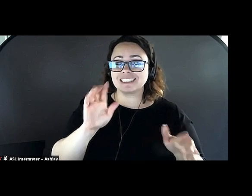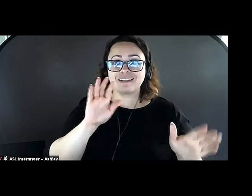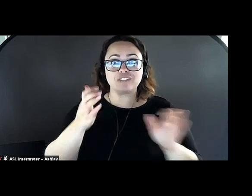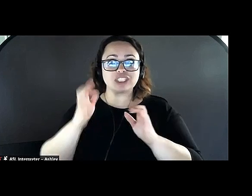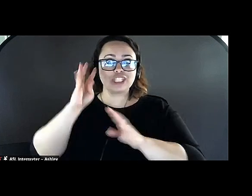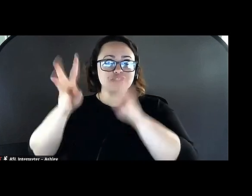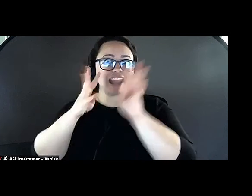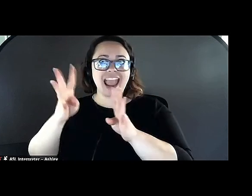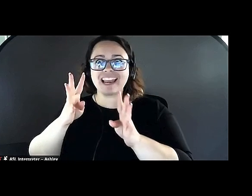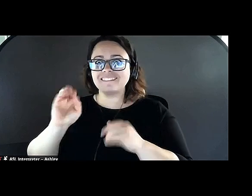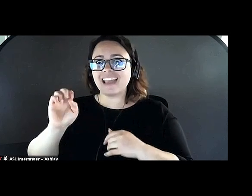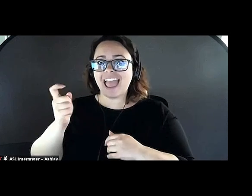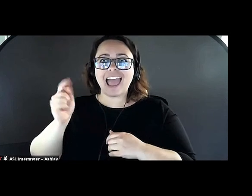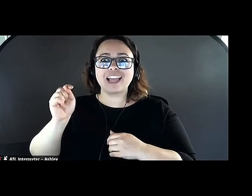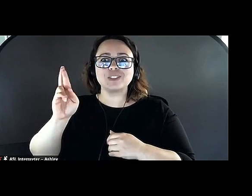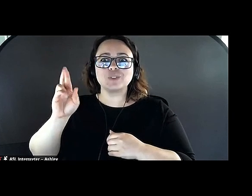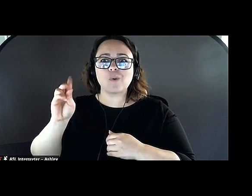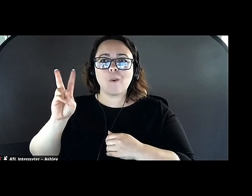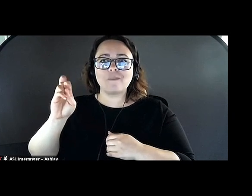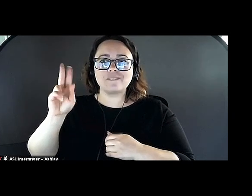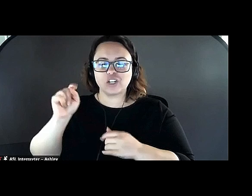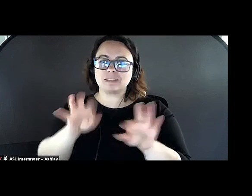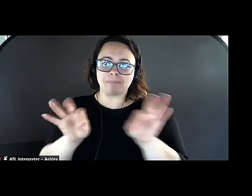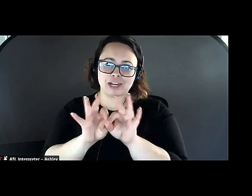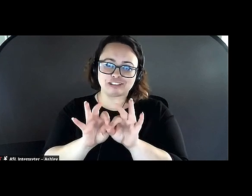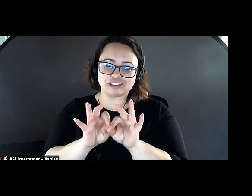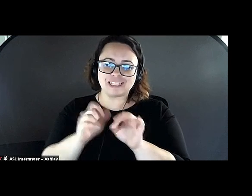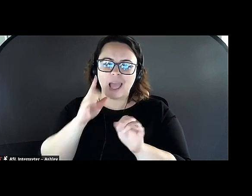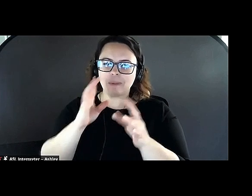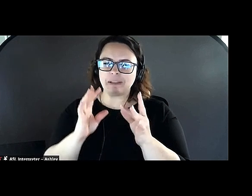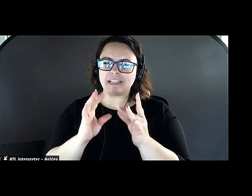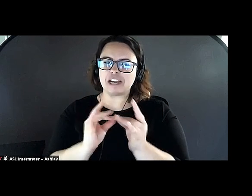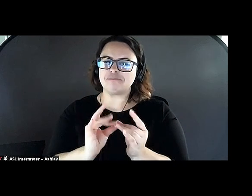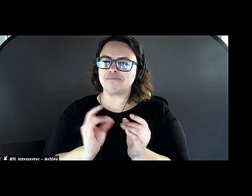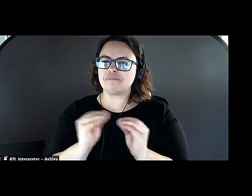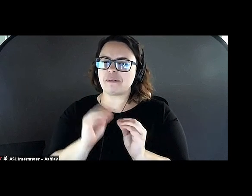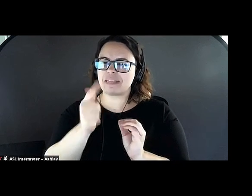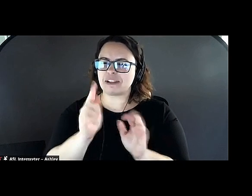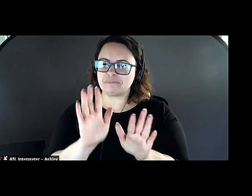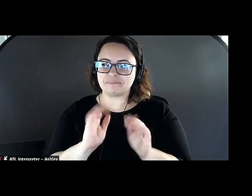extroverts matters. And I'll touch more on that here in a moment.